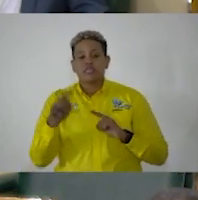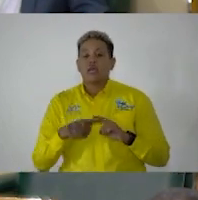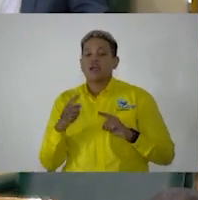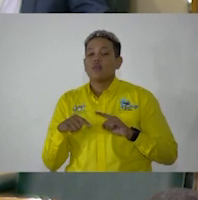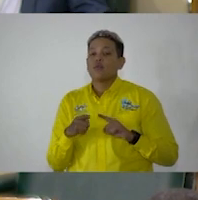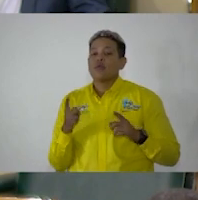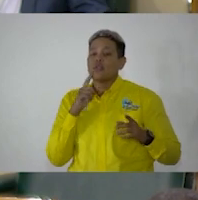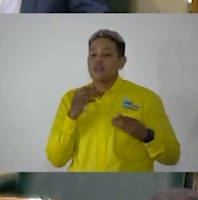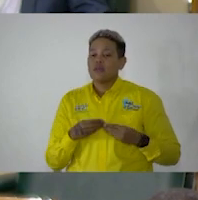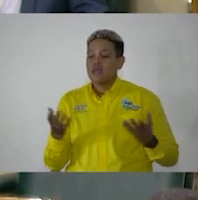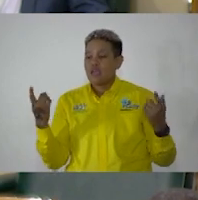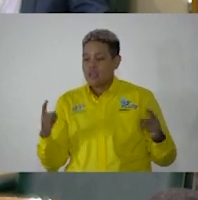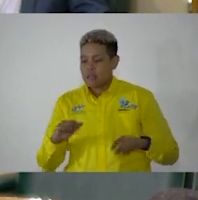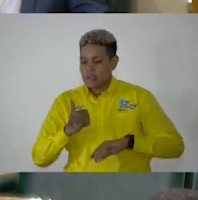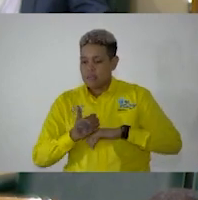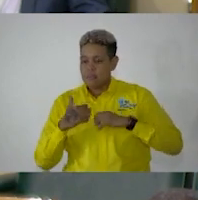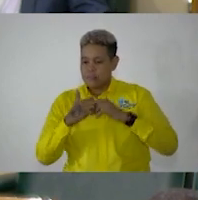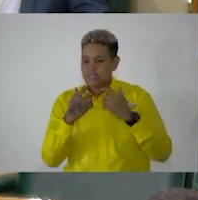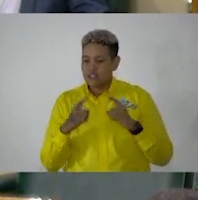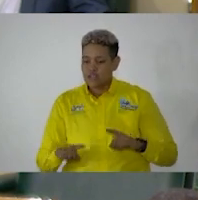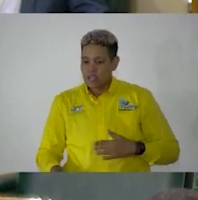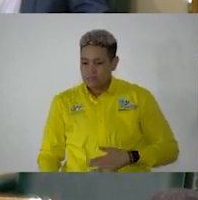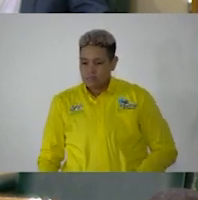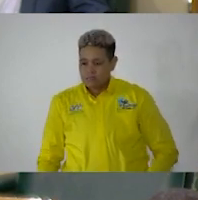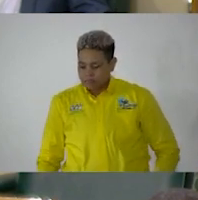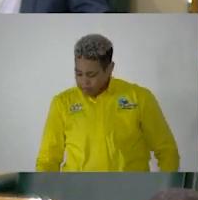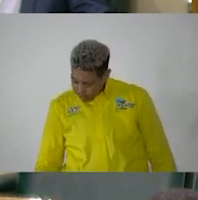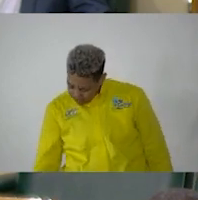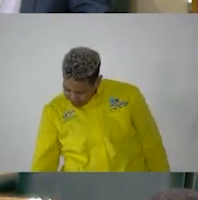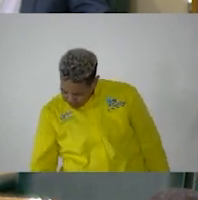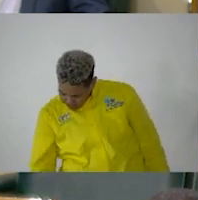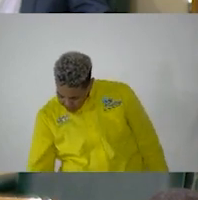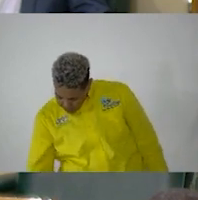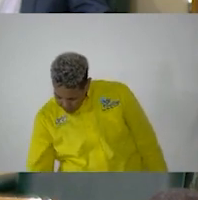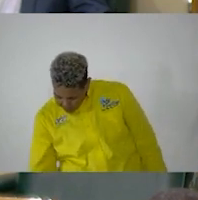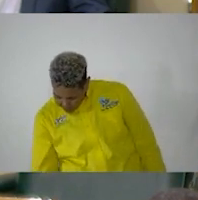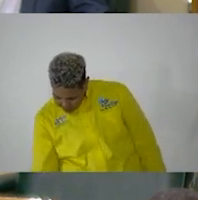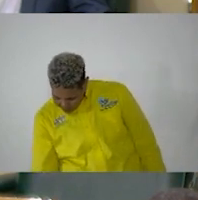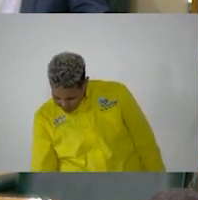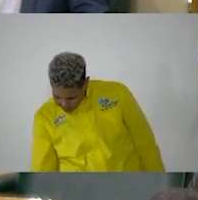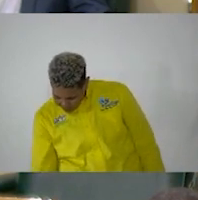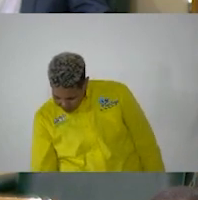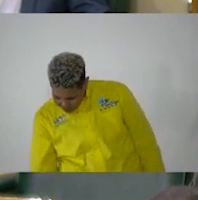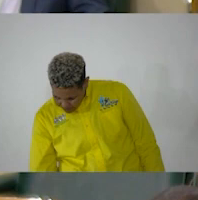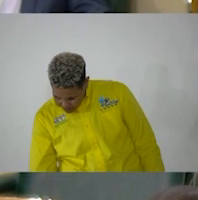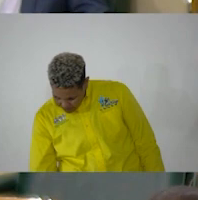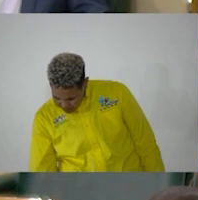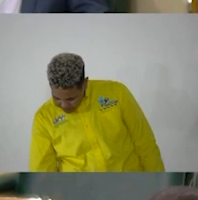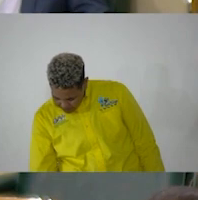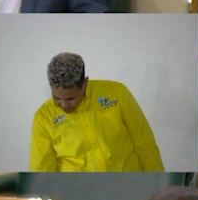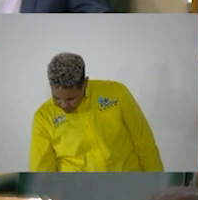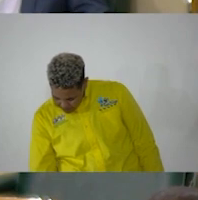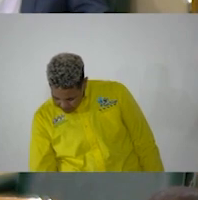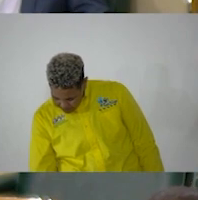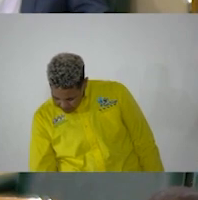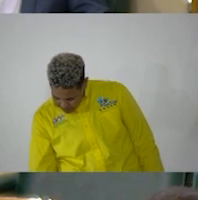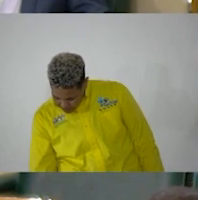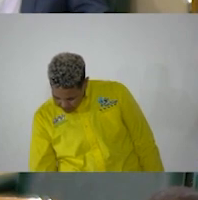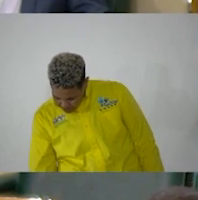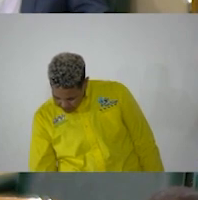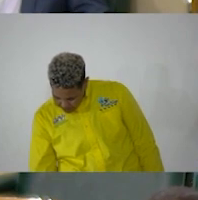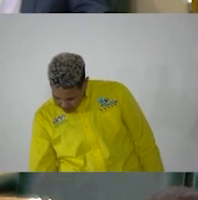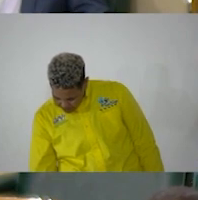for implementation. And of course, even though these are small projects, many of them would still have to go through the